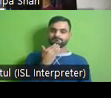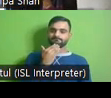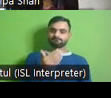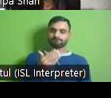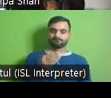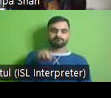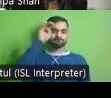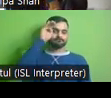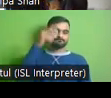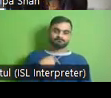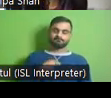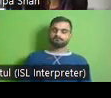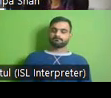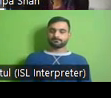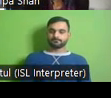for listening.